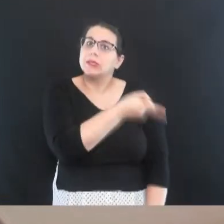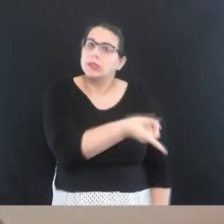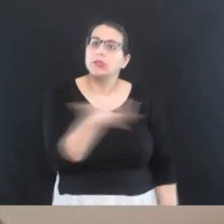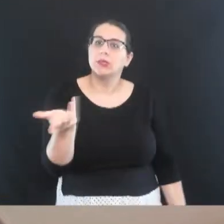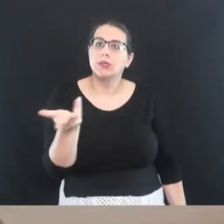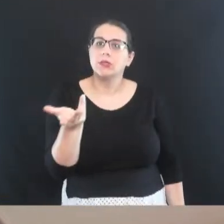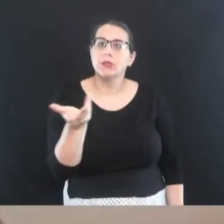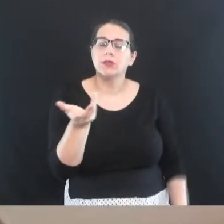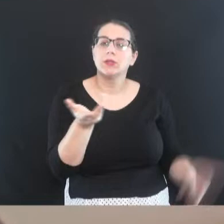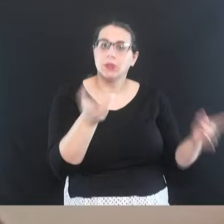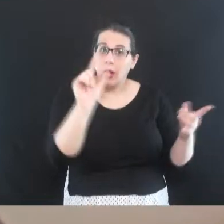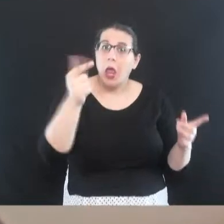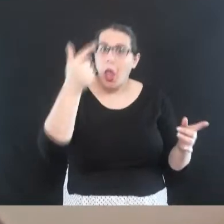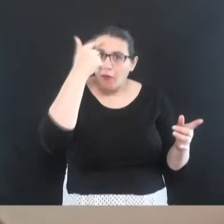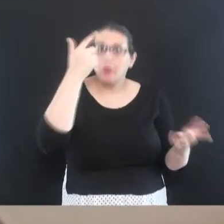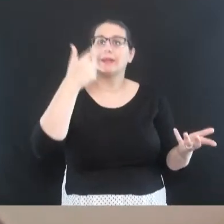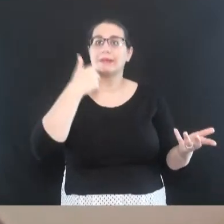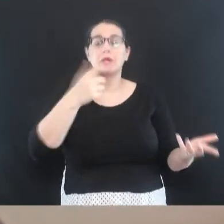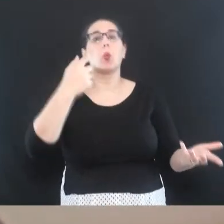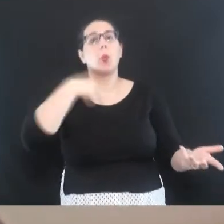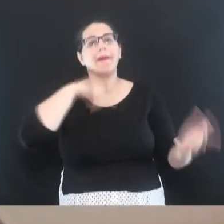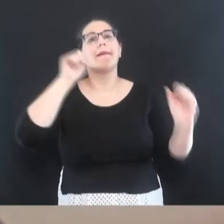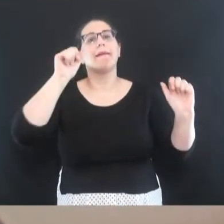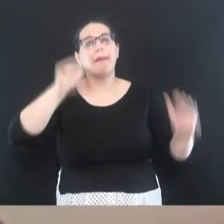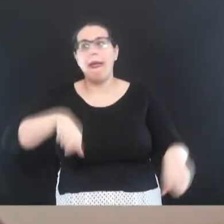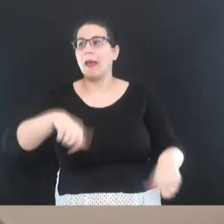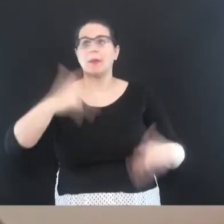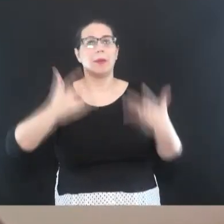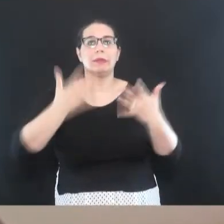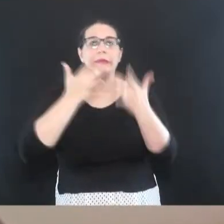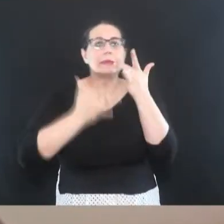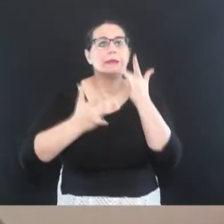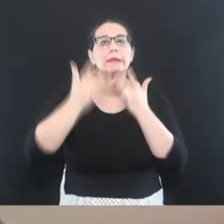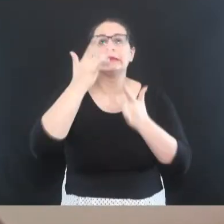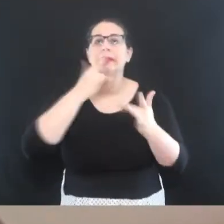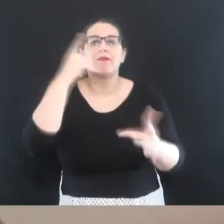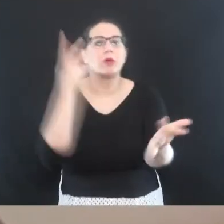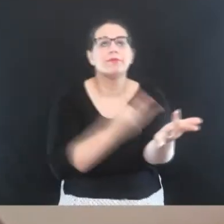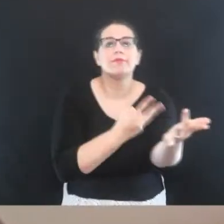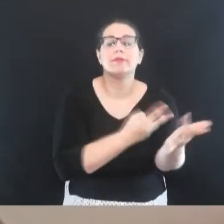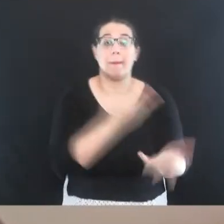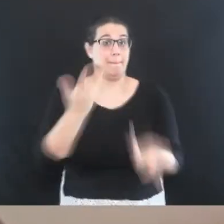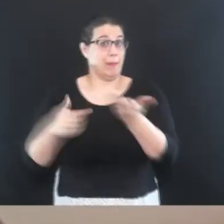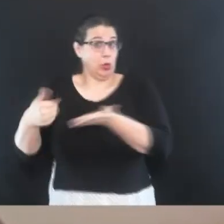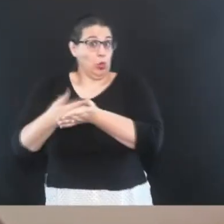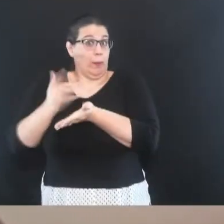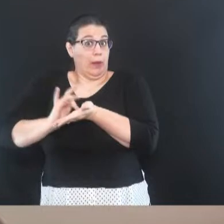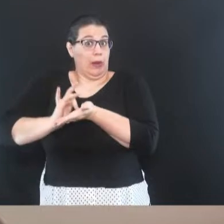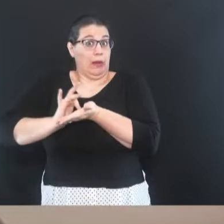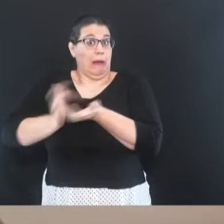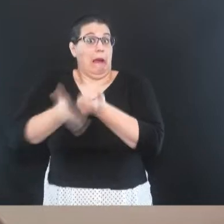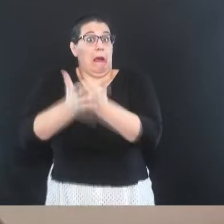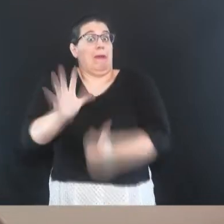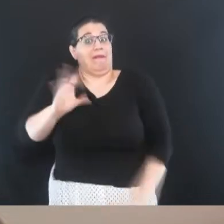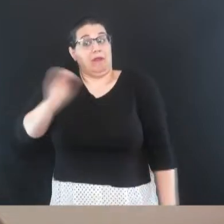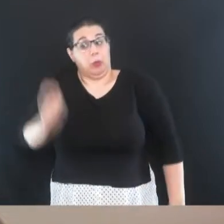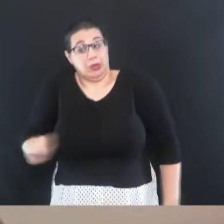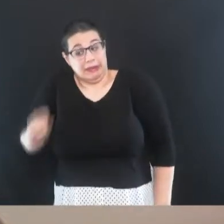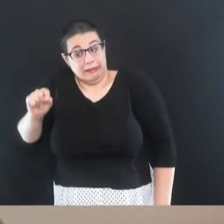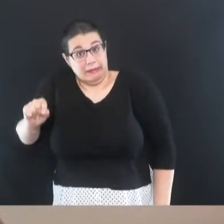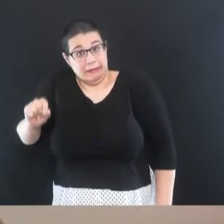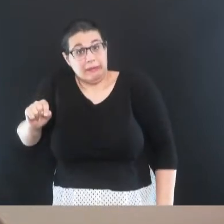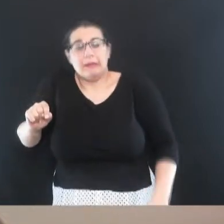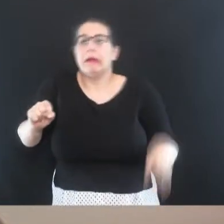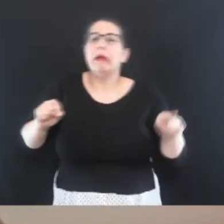we'll continue to probably have antibody shortage supplies. This new drug maybe helps you 50% of the time, but we know